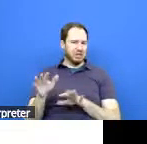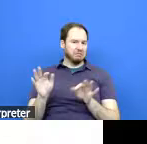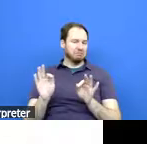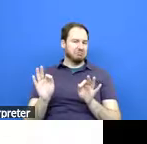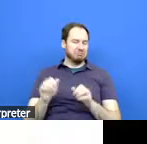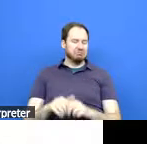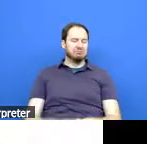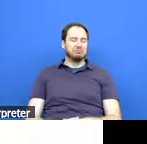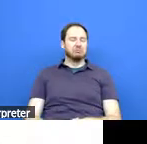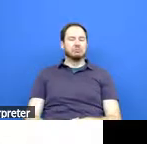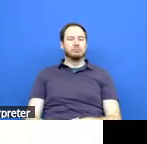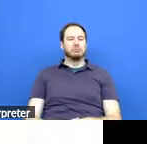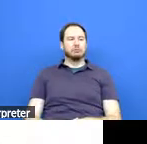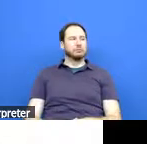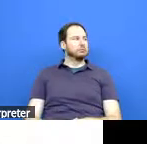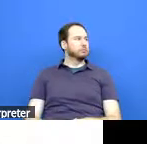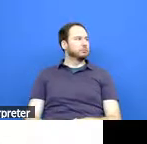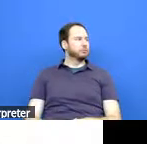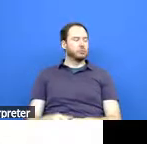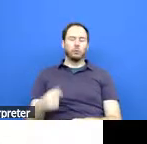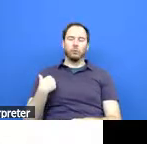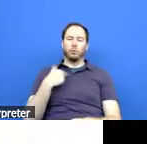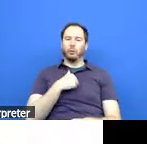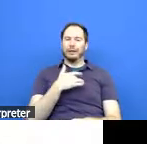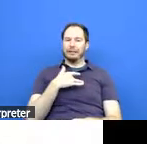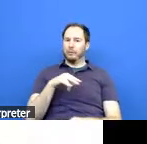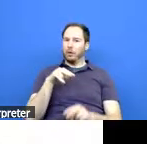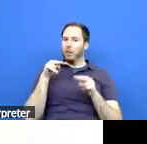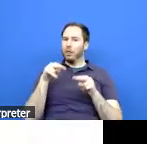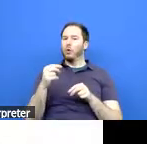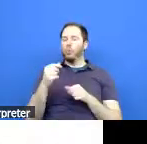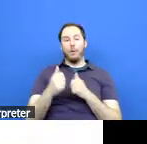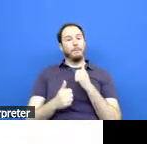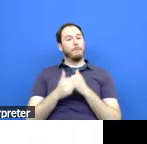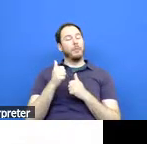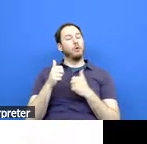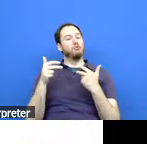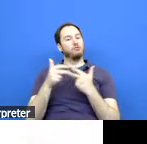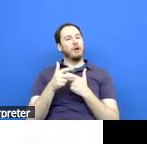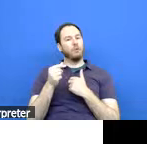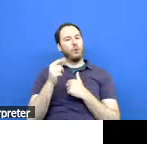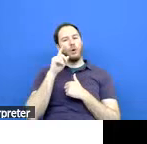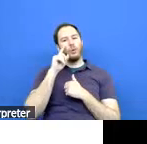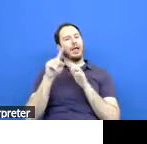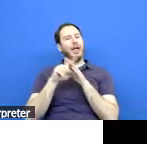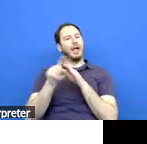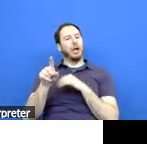the intersection can take it. One of the things we look at is that most of the traffic would exit from the